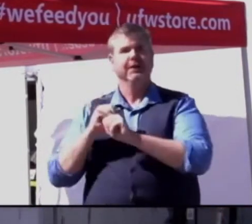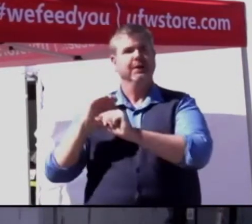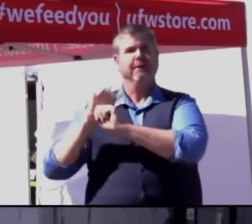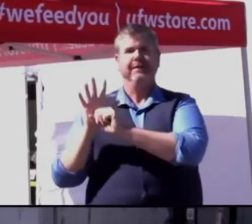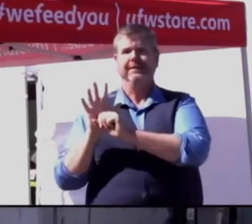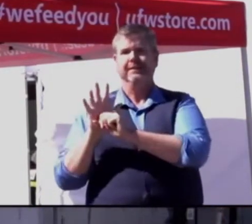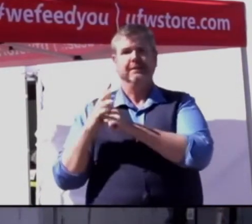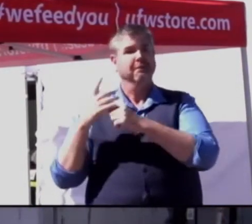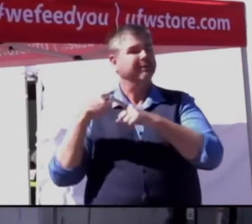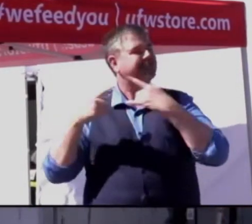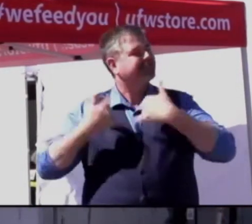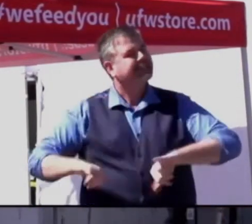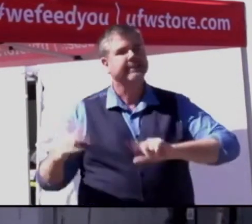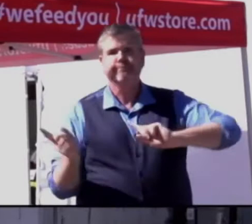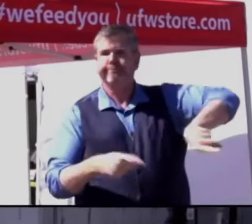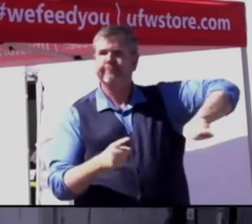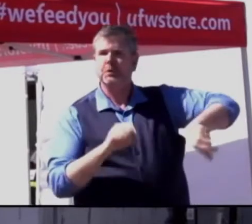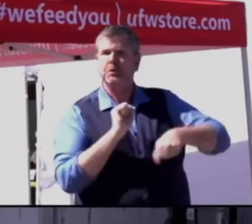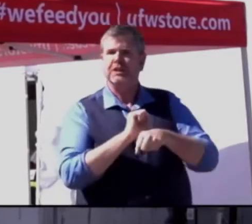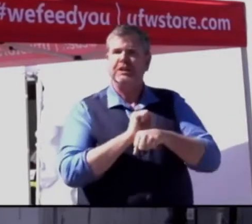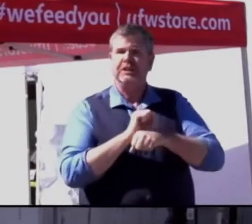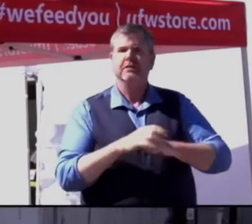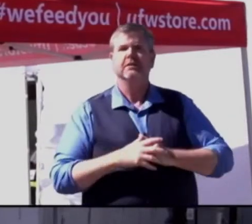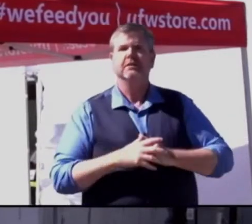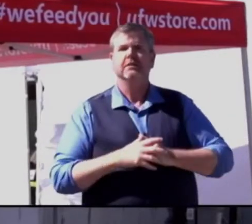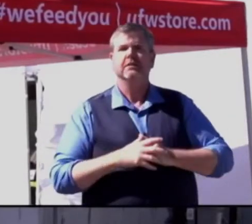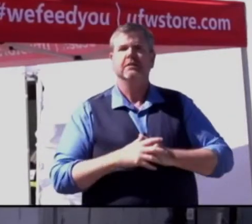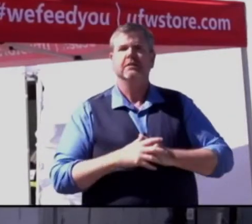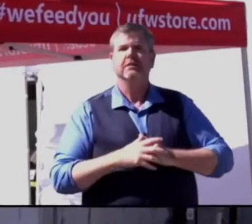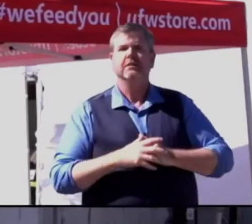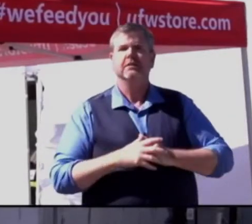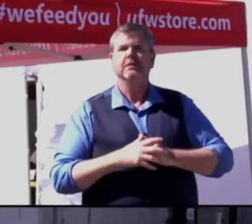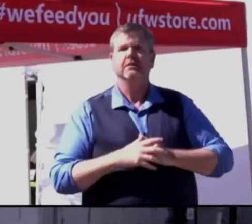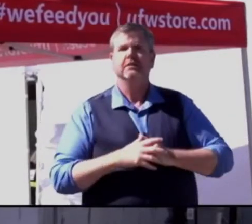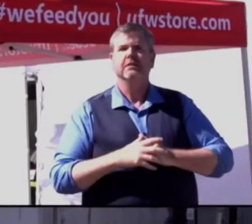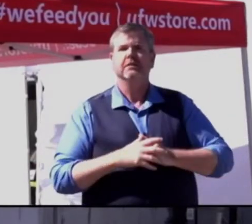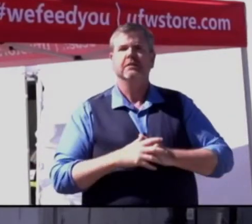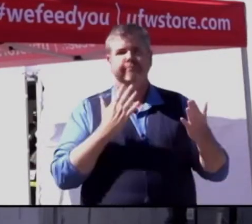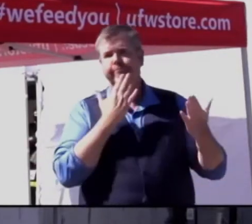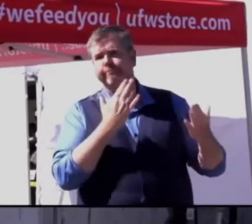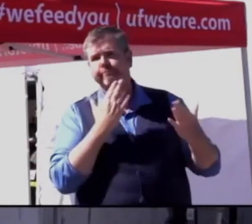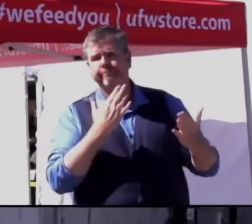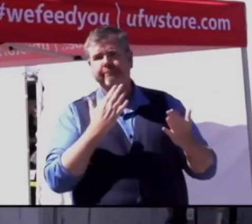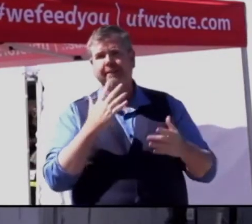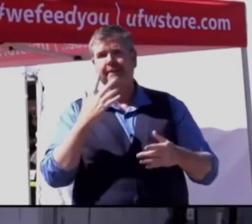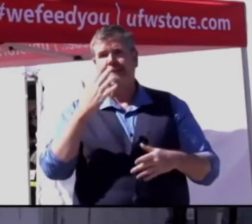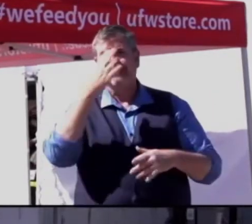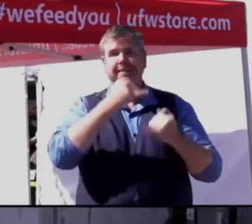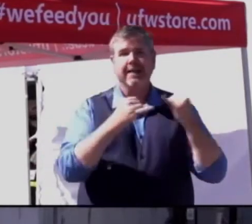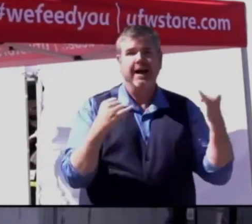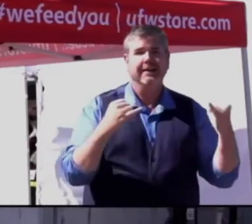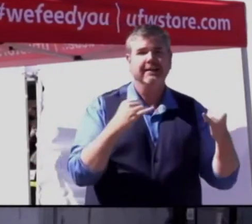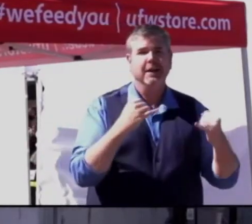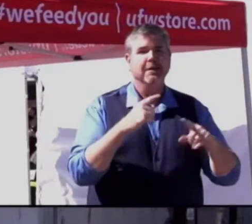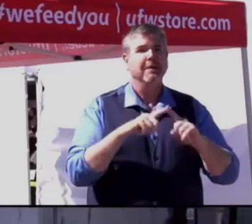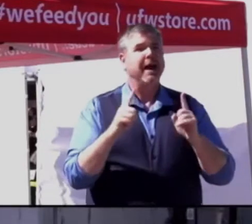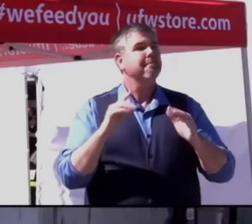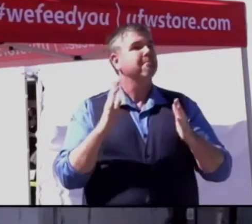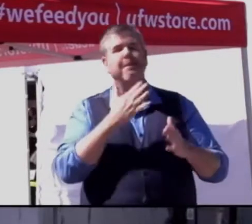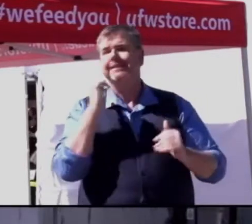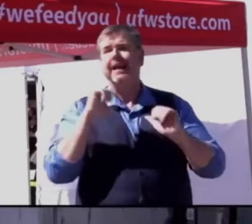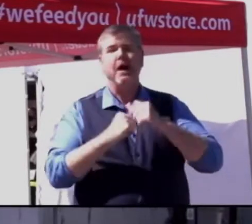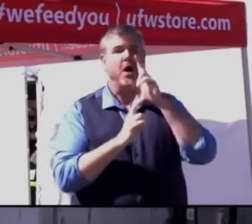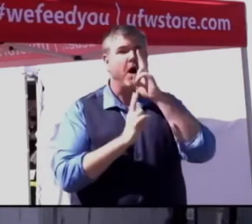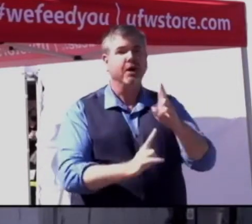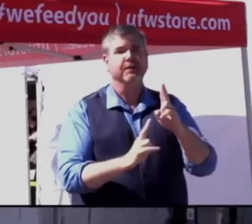lot of talk about how we honor our frontline workers. But the best way we can honor our frontline workers is what we're doing today, which